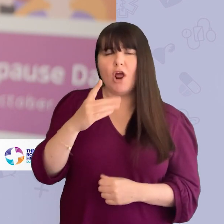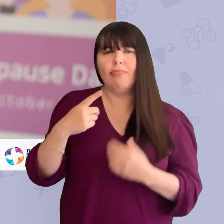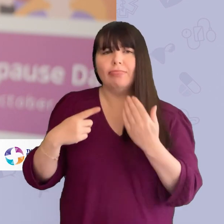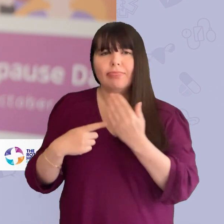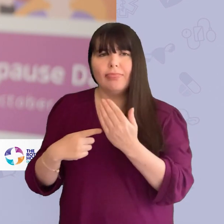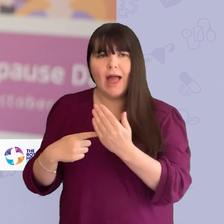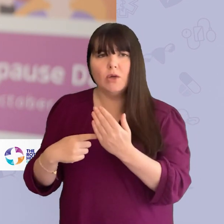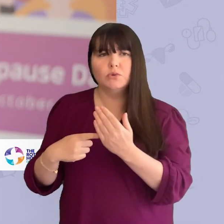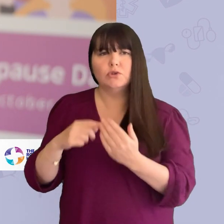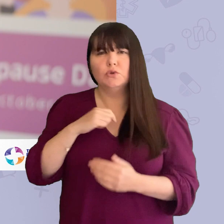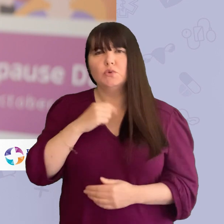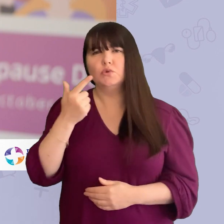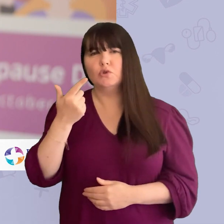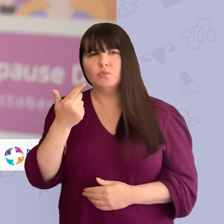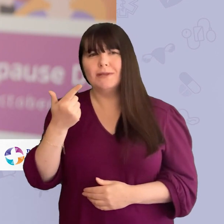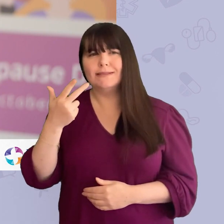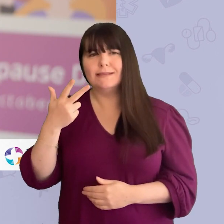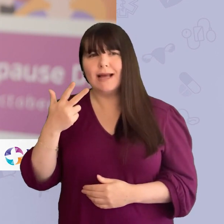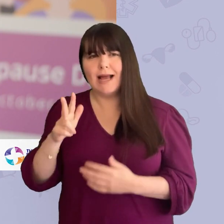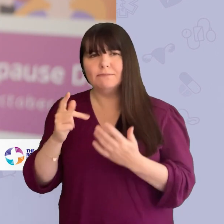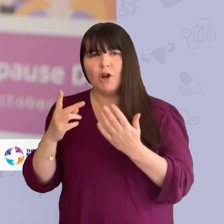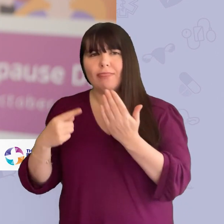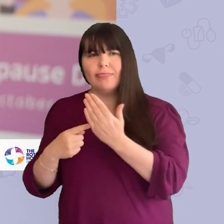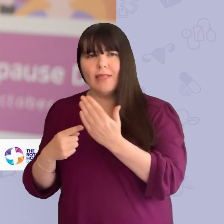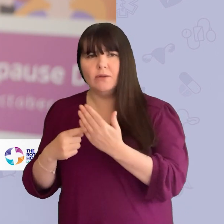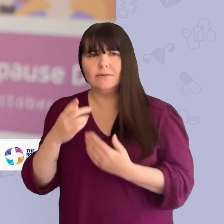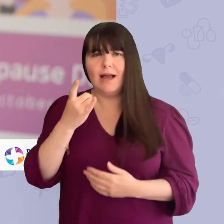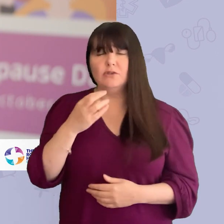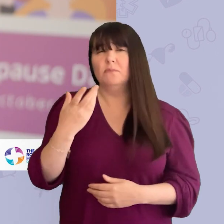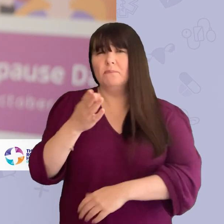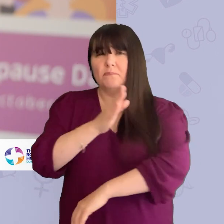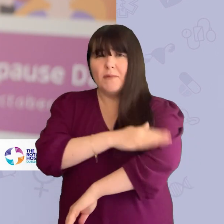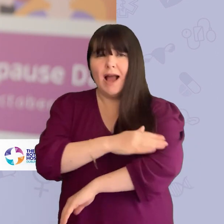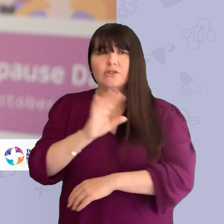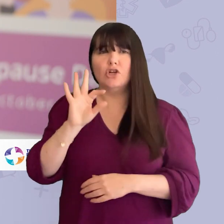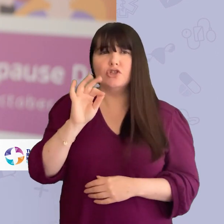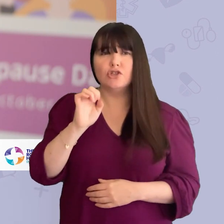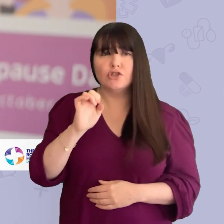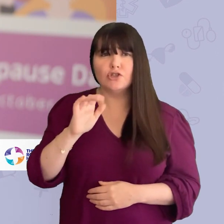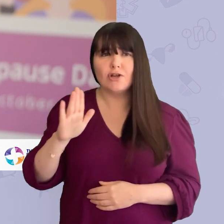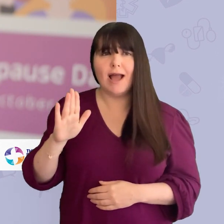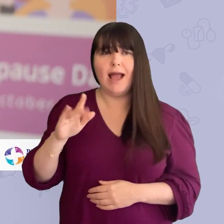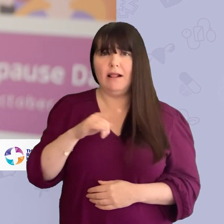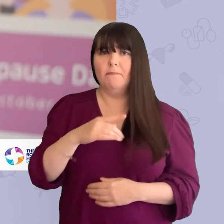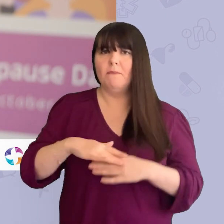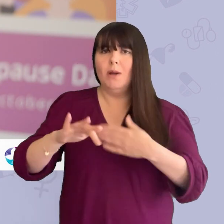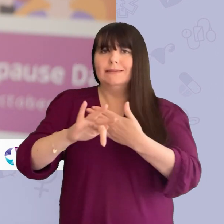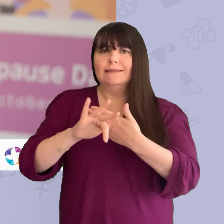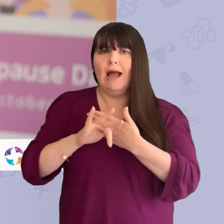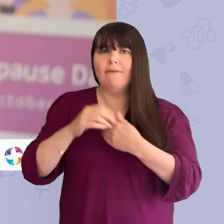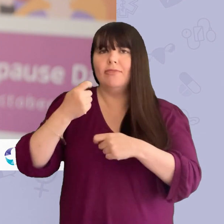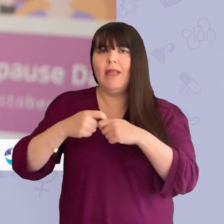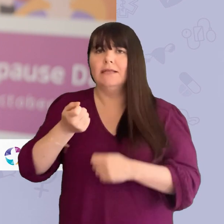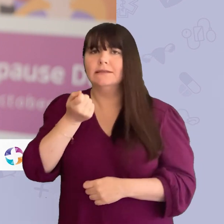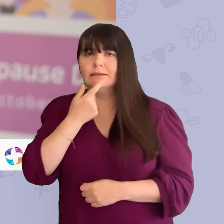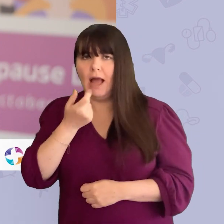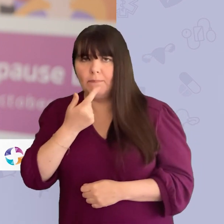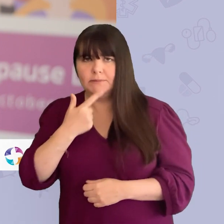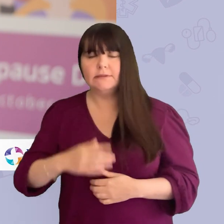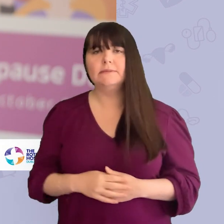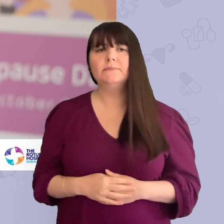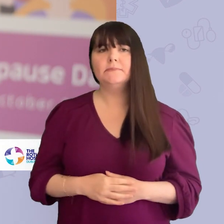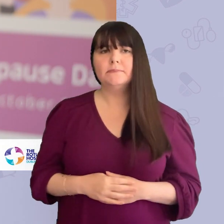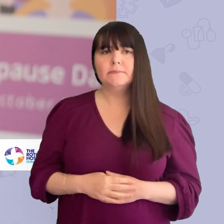thousand with HRT. With the patch or gel forms, they are safer than tablets and they have a lower risk of